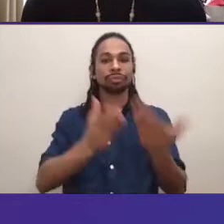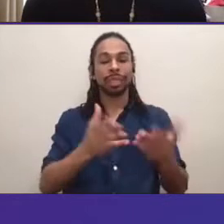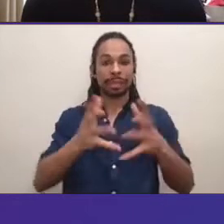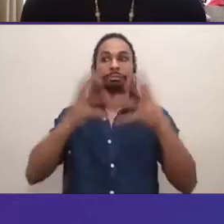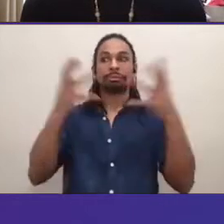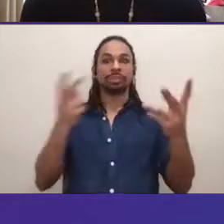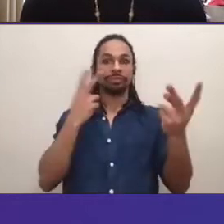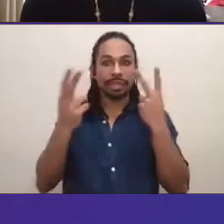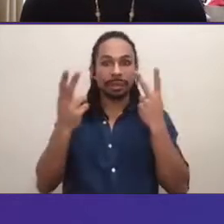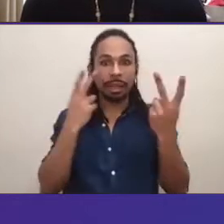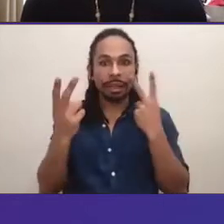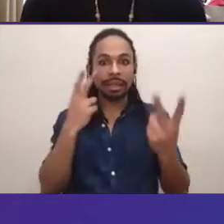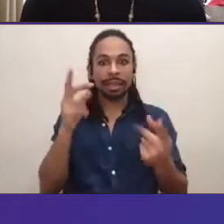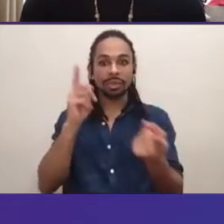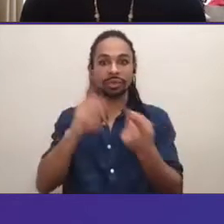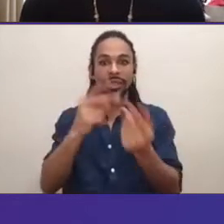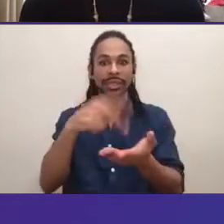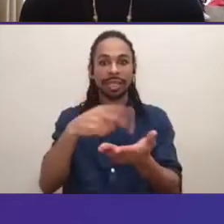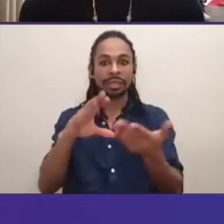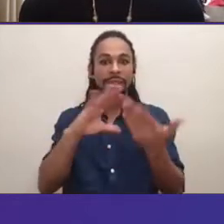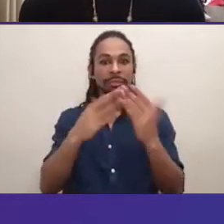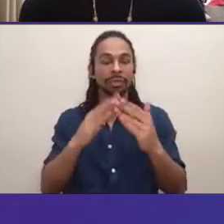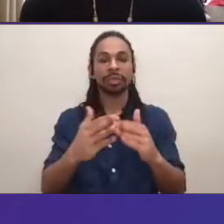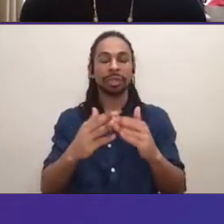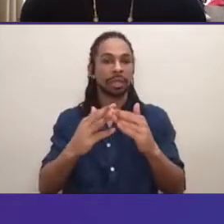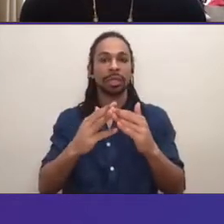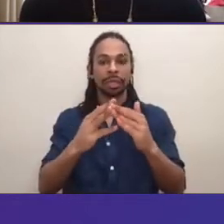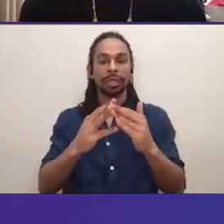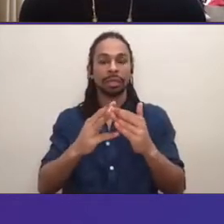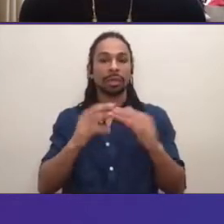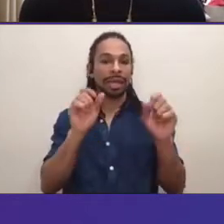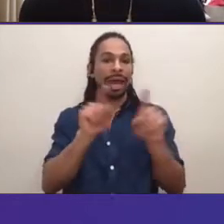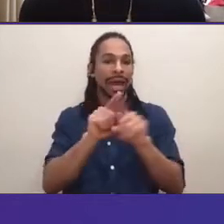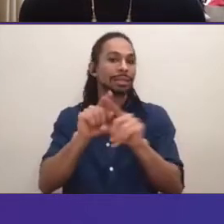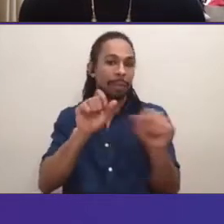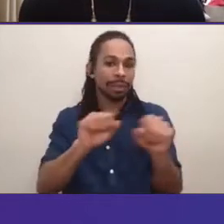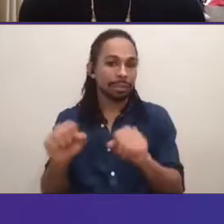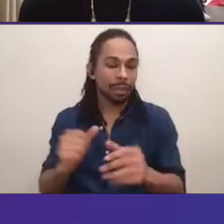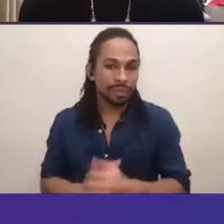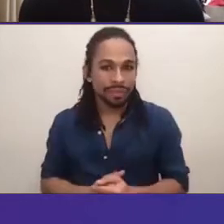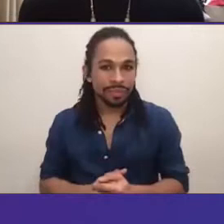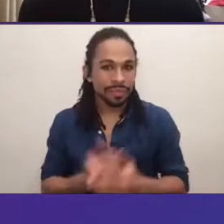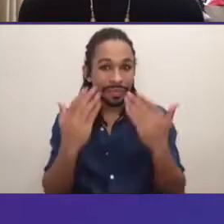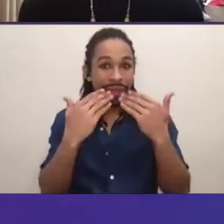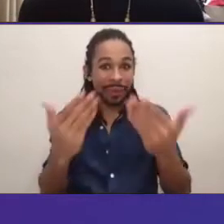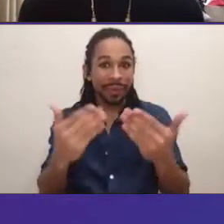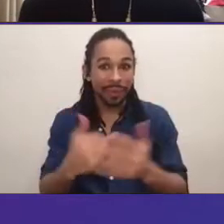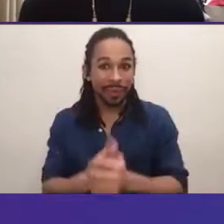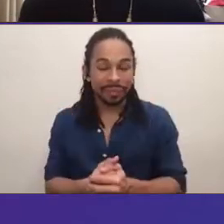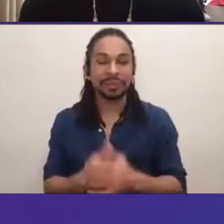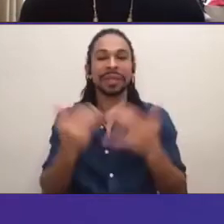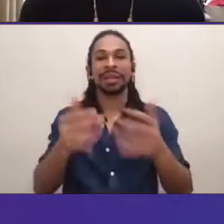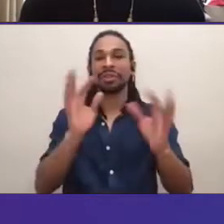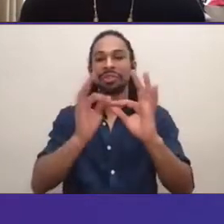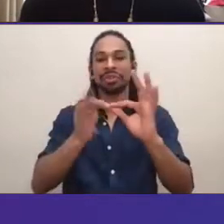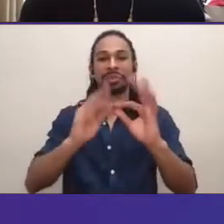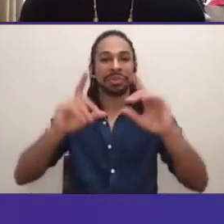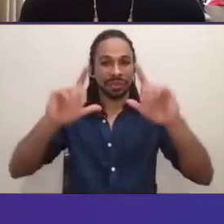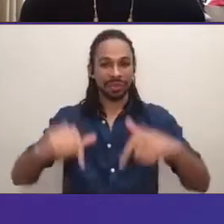to the dance community of all forms as possible. Thank you.